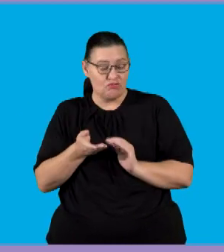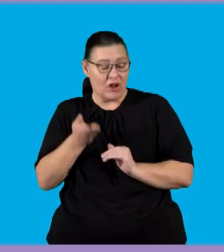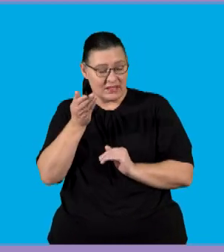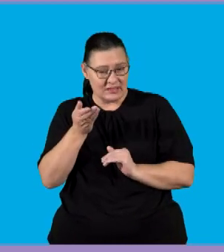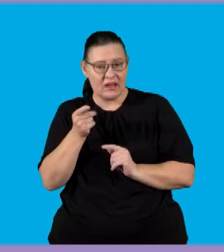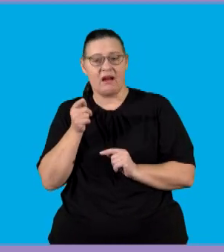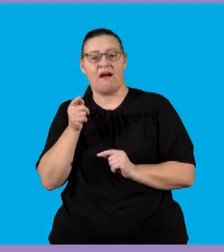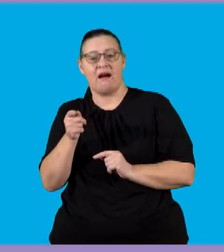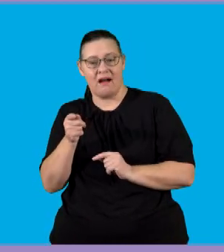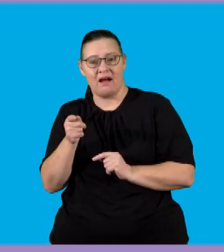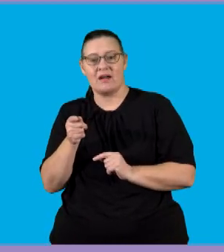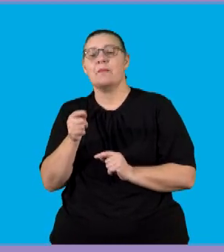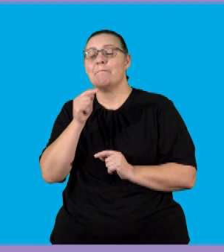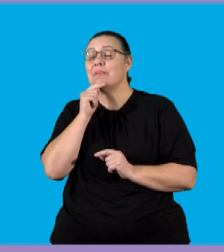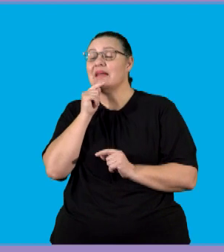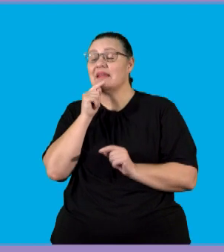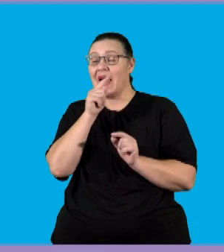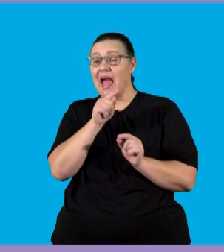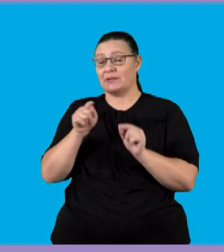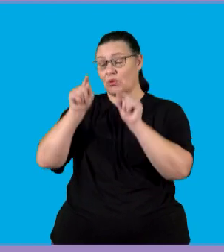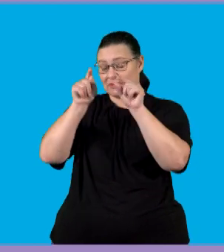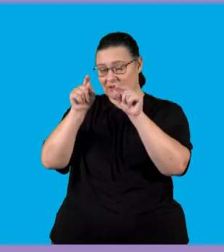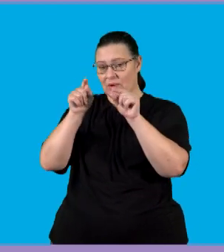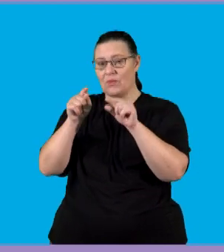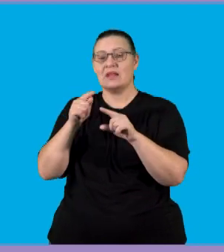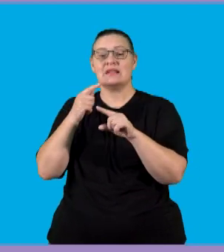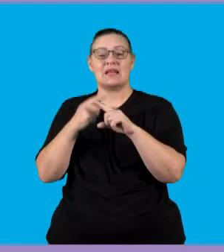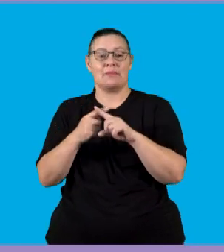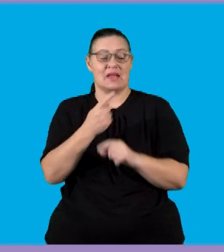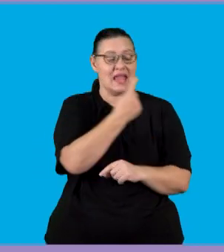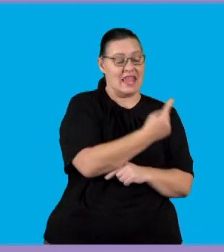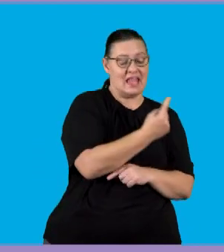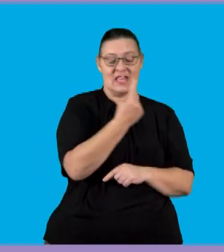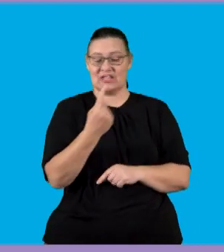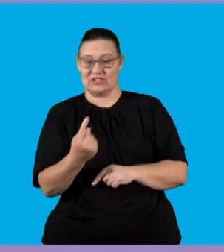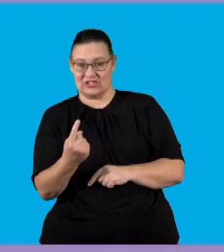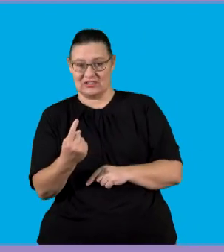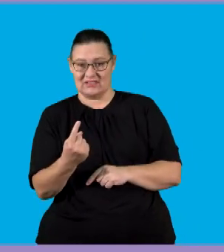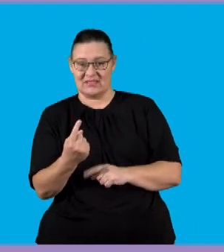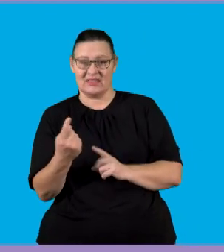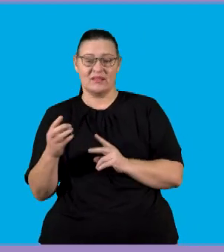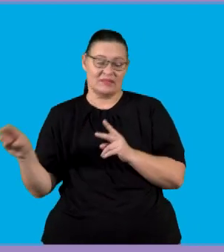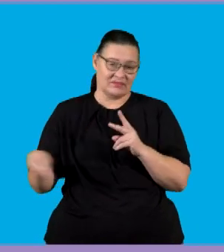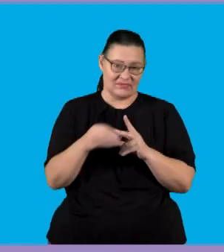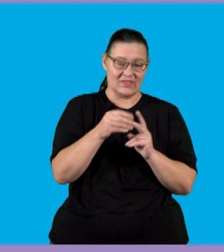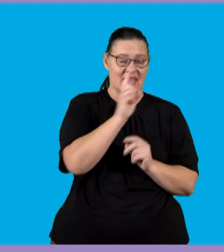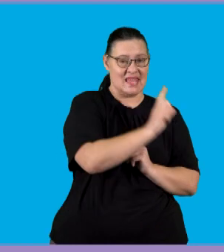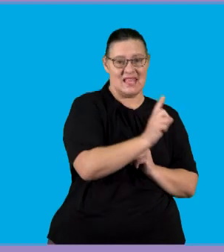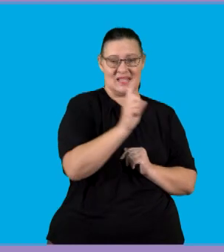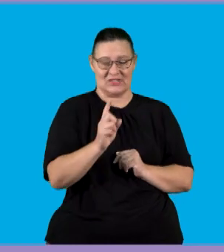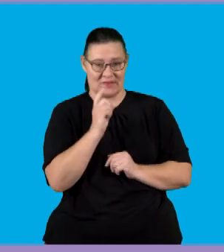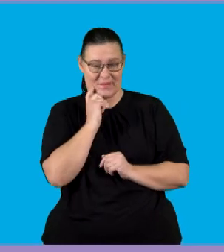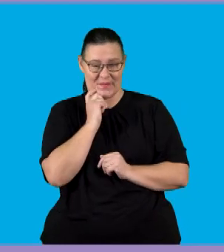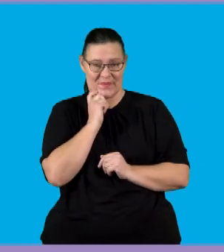raising a quotient to a given exponent, that exponent is going to multiply with each exponent in the